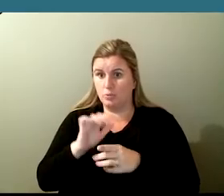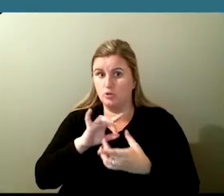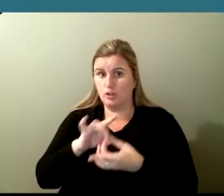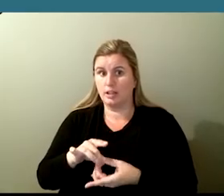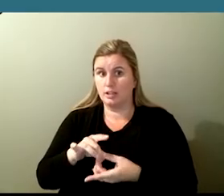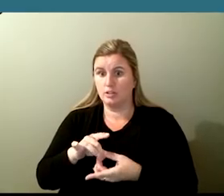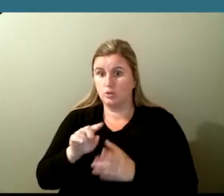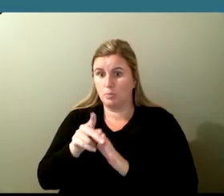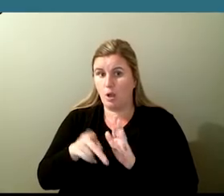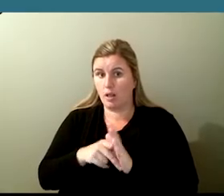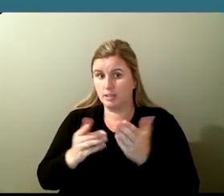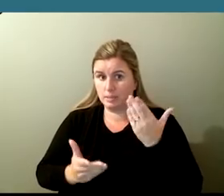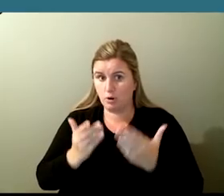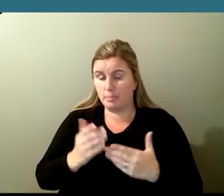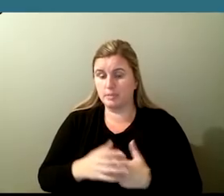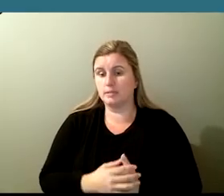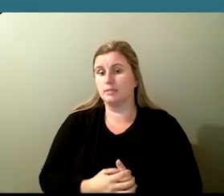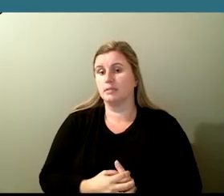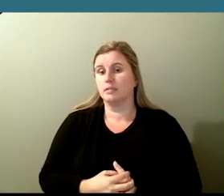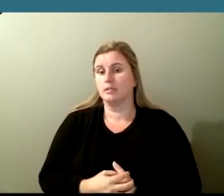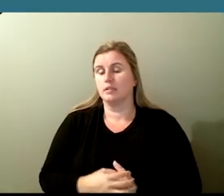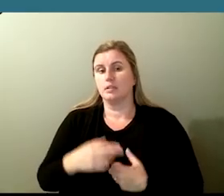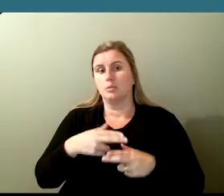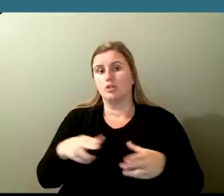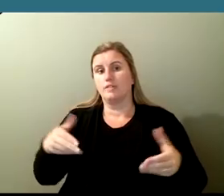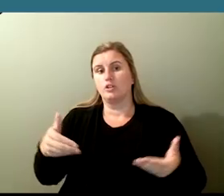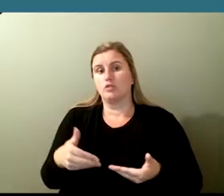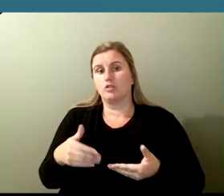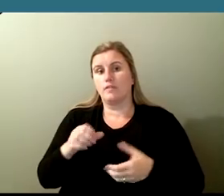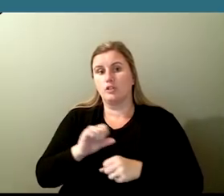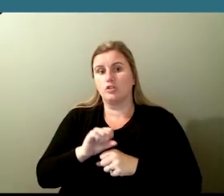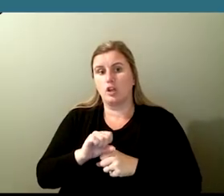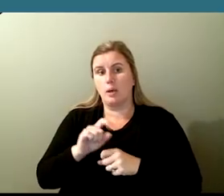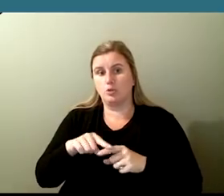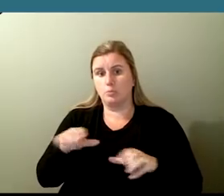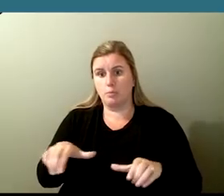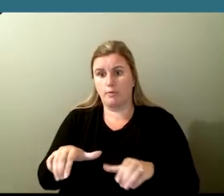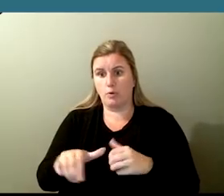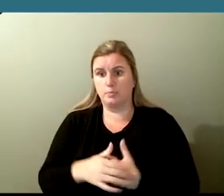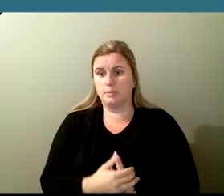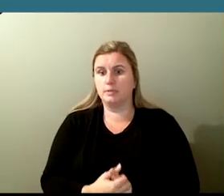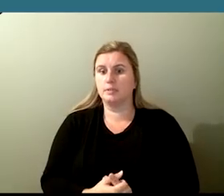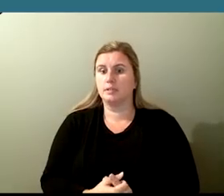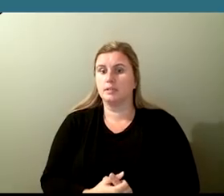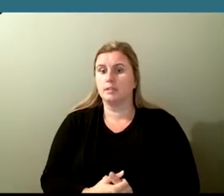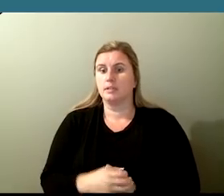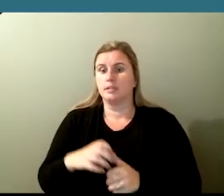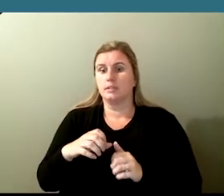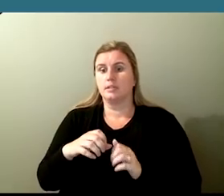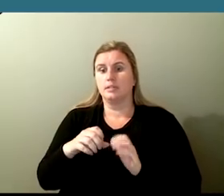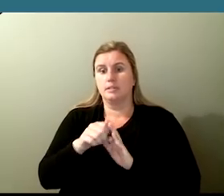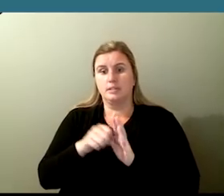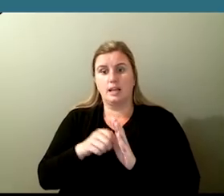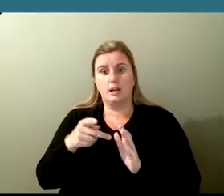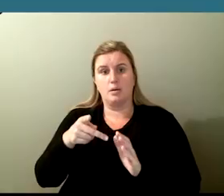to policies perhaps, or brief introductions of the job to be performed, state professional development